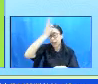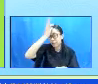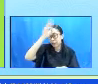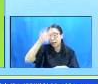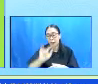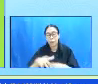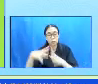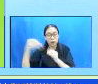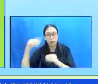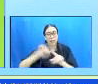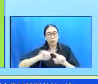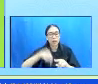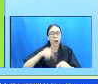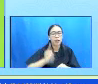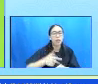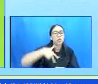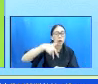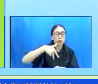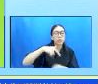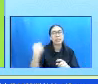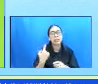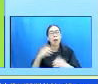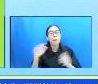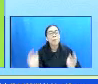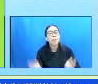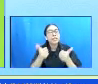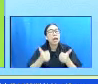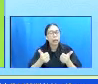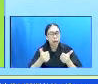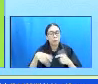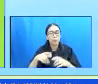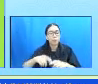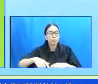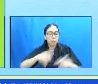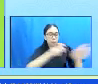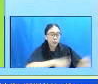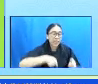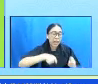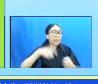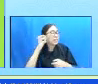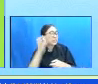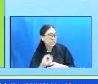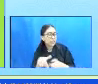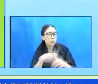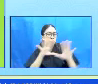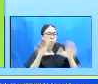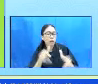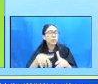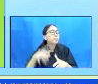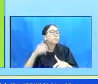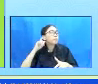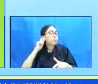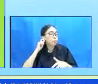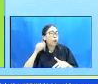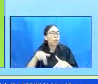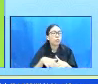women smallholders groups to present their voices so that they can engage with the private sector better, to influence the policy at the